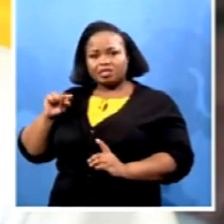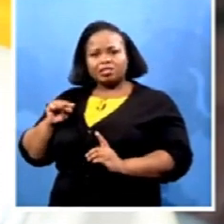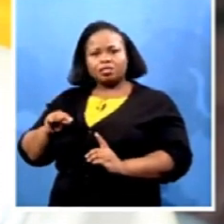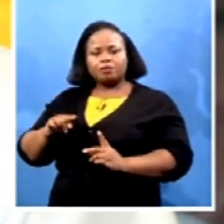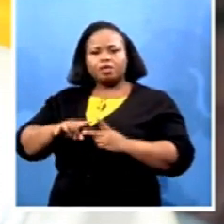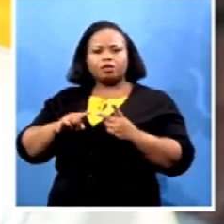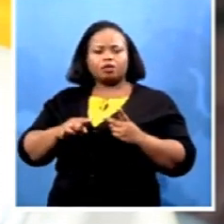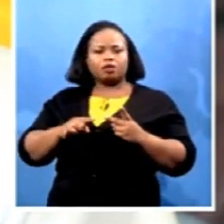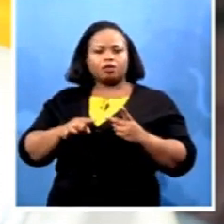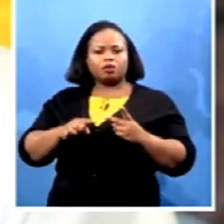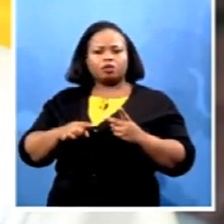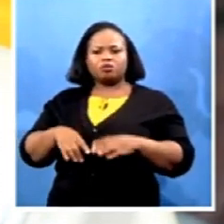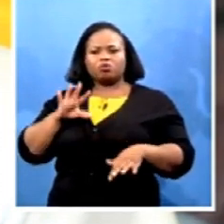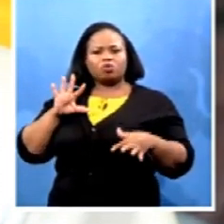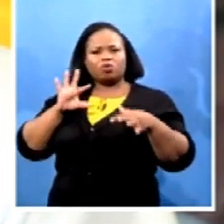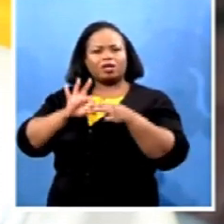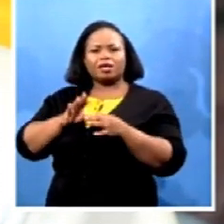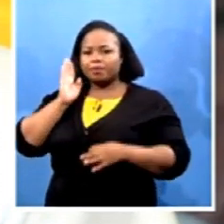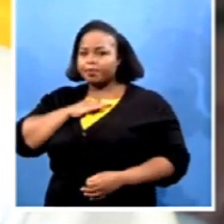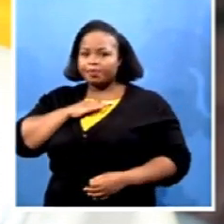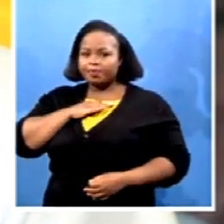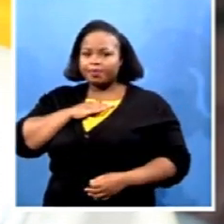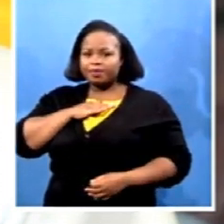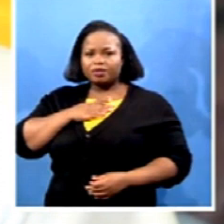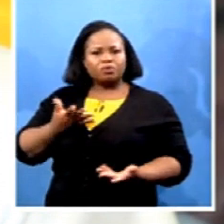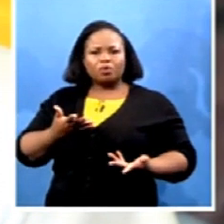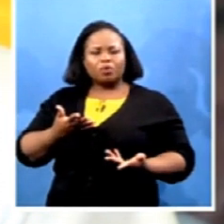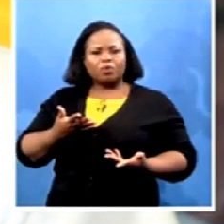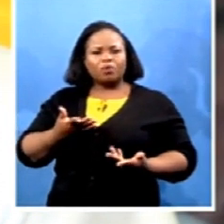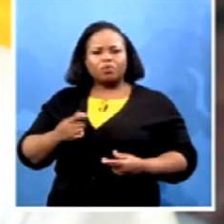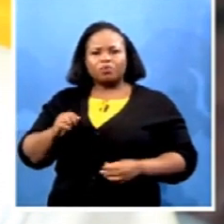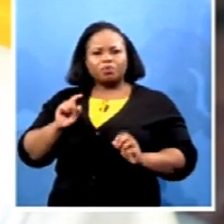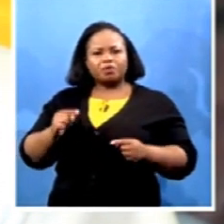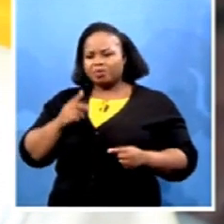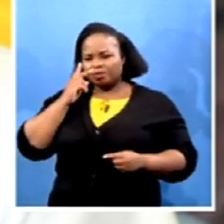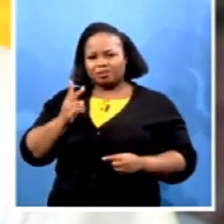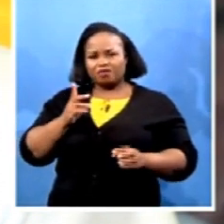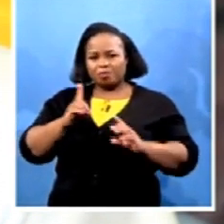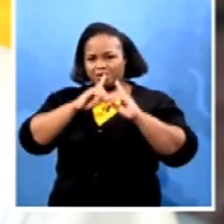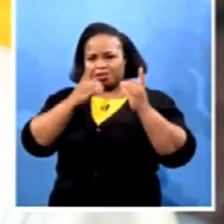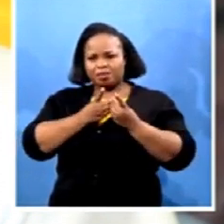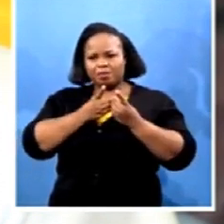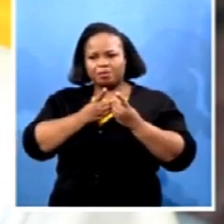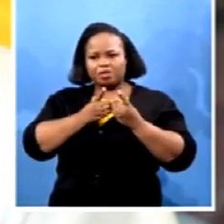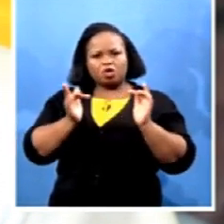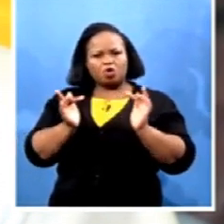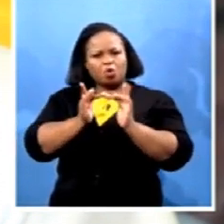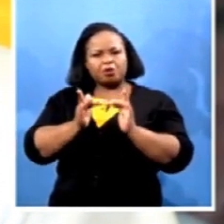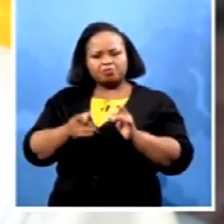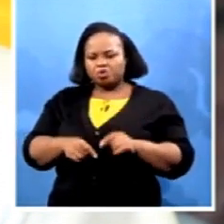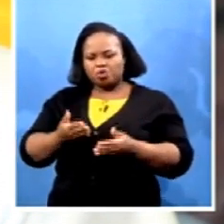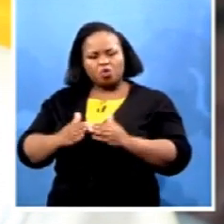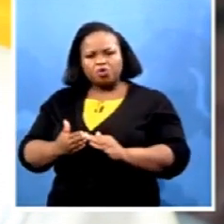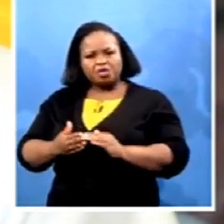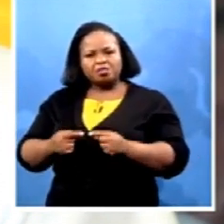is no sense of a pulse from the department side to the community. And we've later realized that there are even